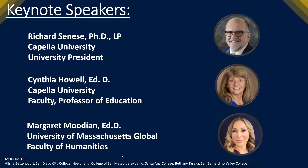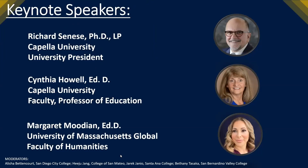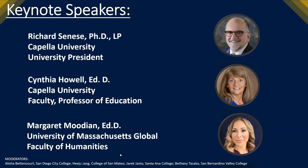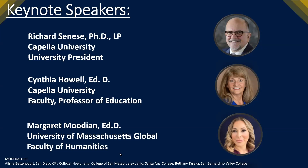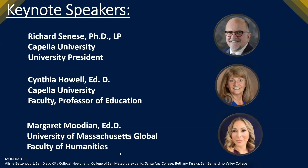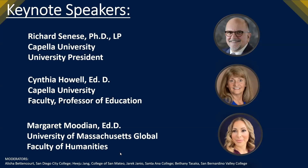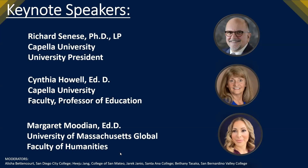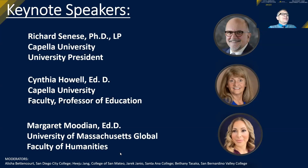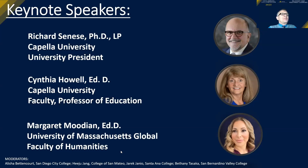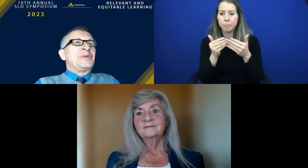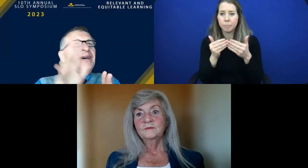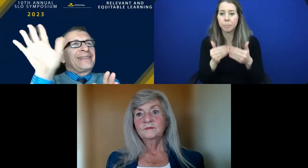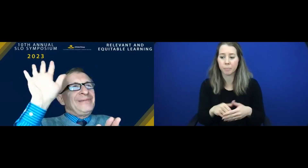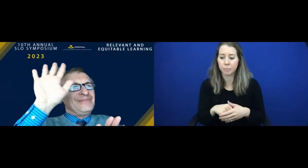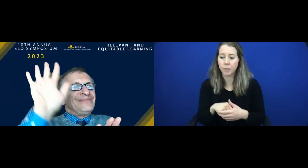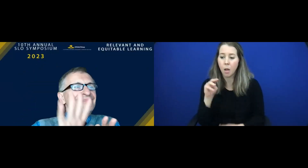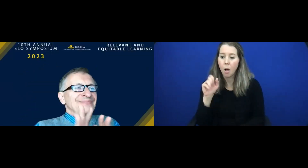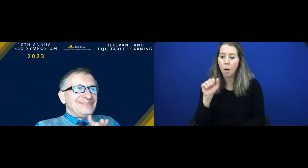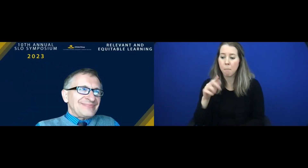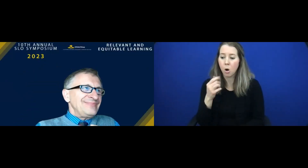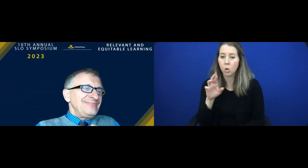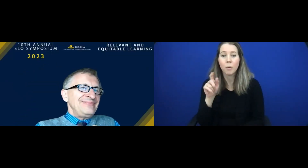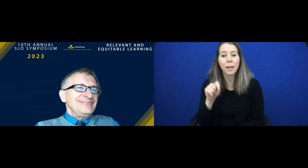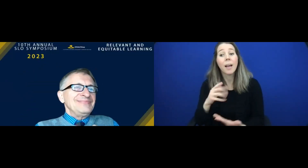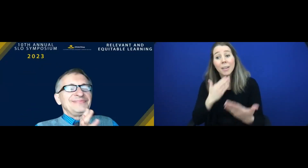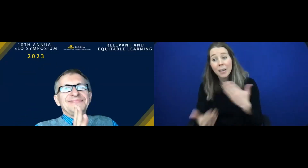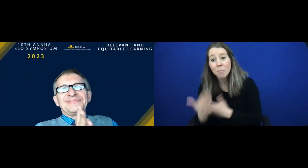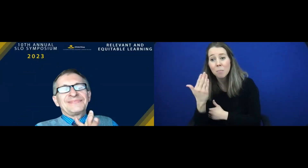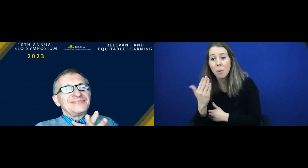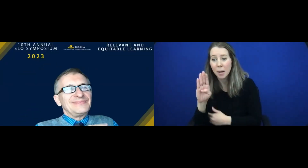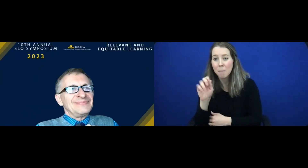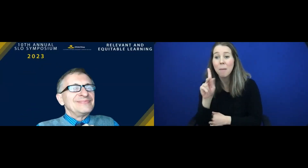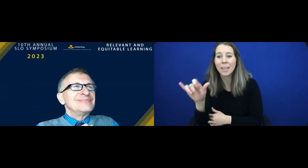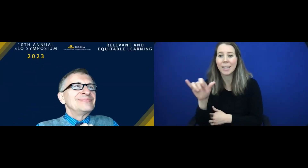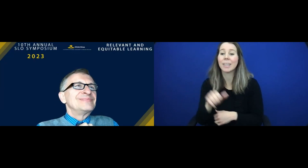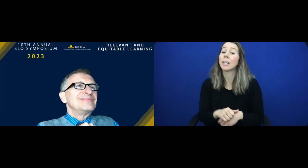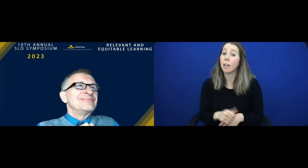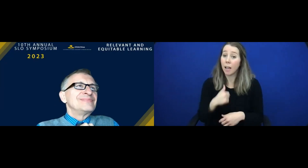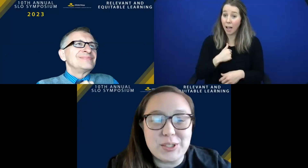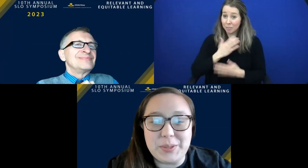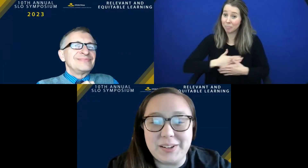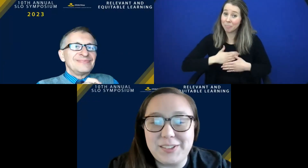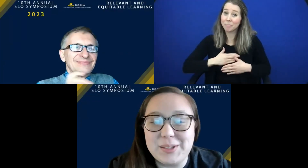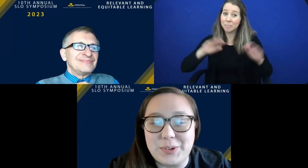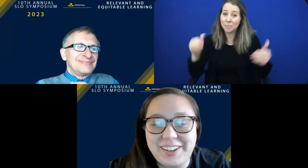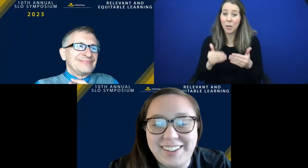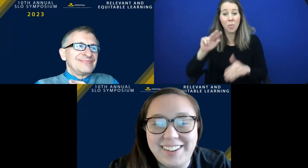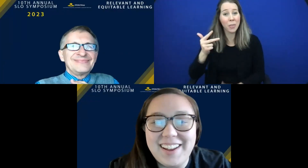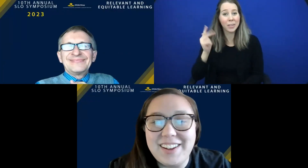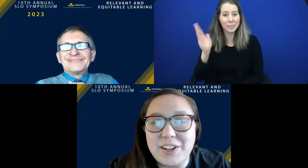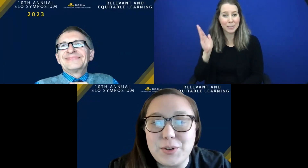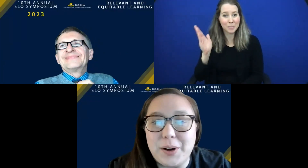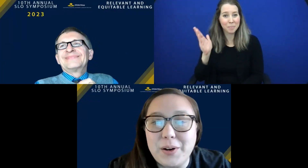Moodian. Good morning, Bethany. Thank you. Good morning. So I have the pleasure of introducing our third speaker this